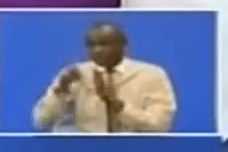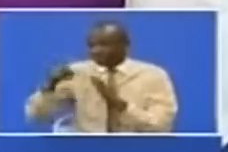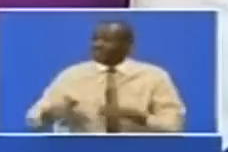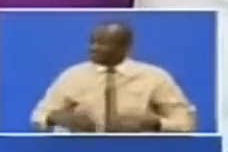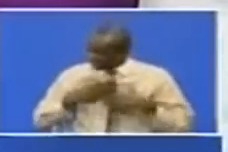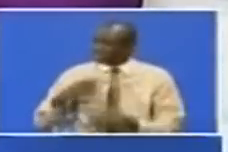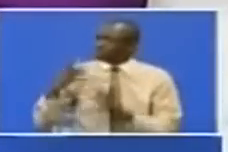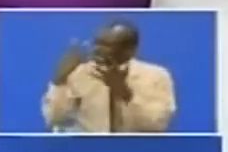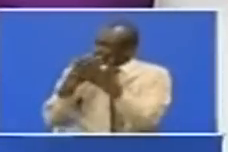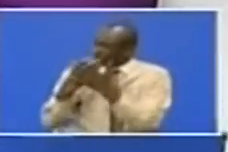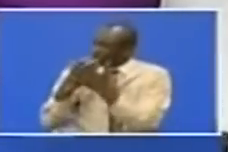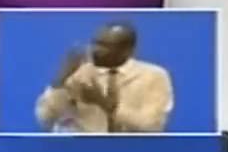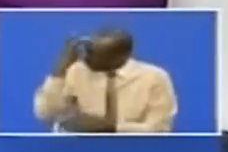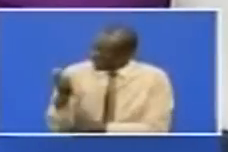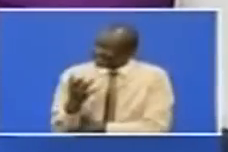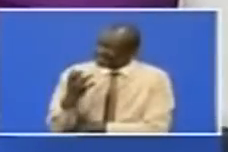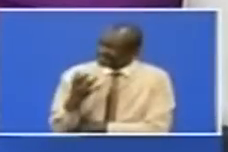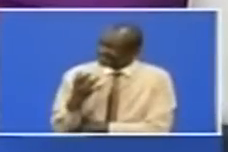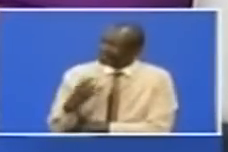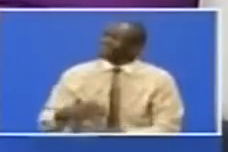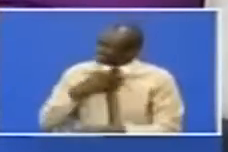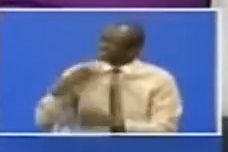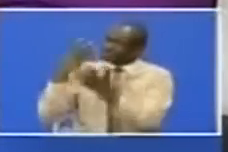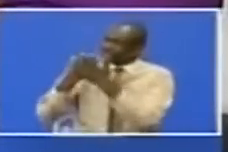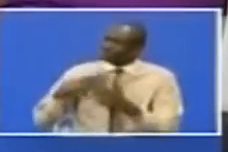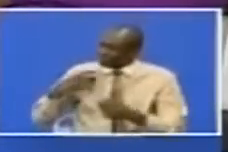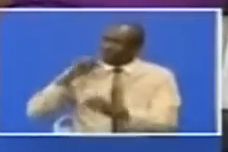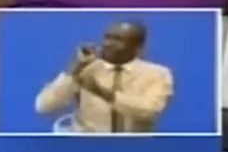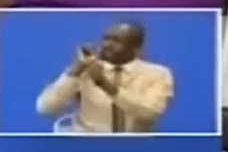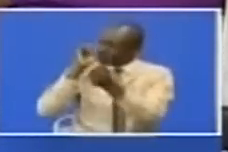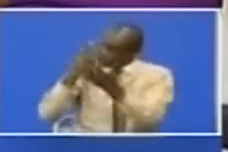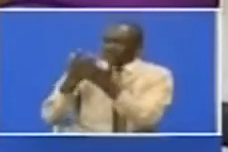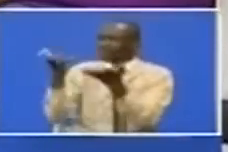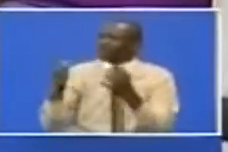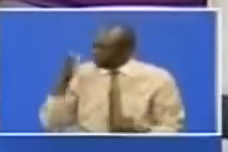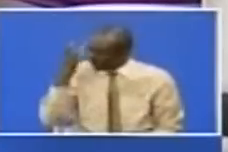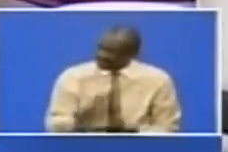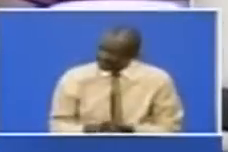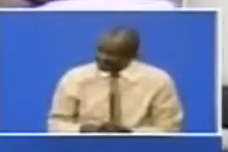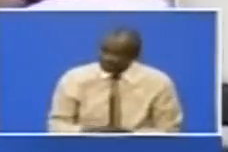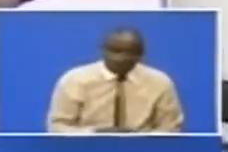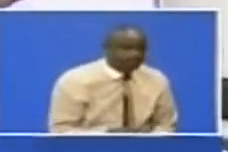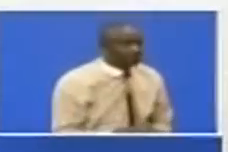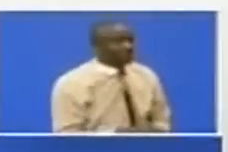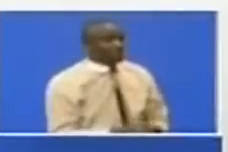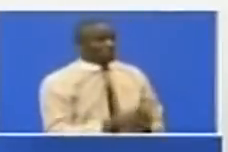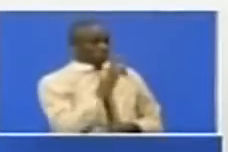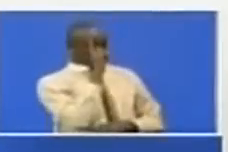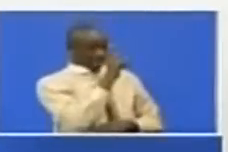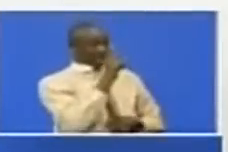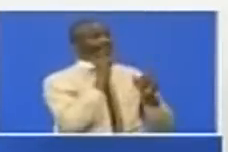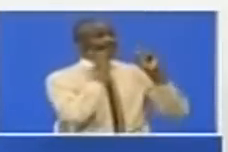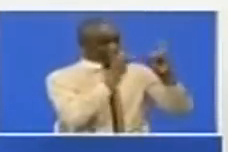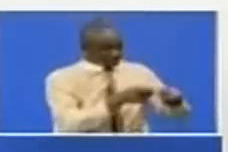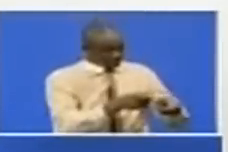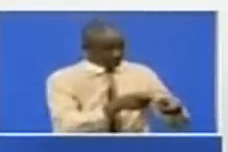Yes. Why do you have that passion to visit, you know, people who are behind bars? Actually, one of the giftings